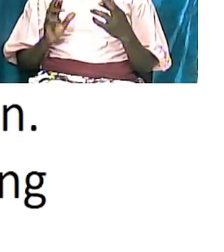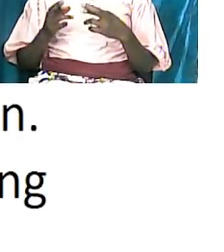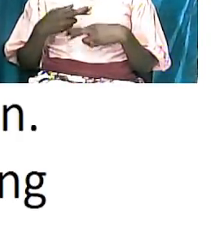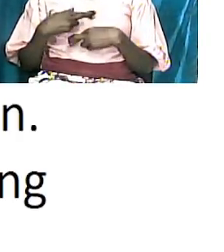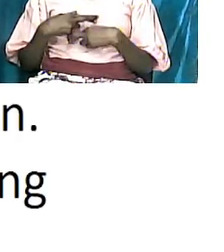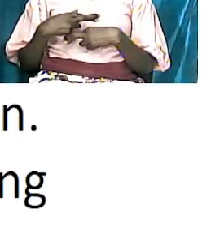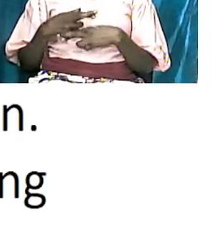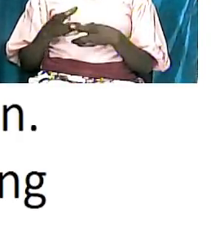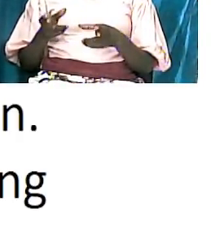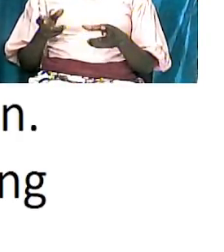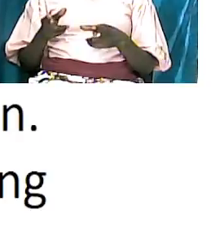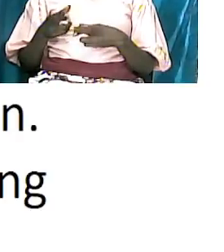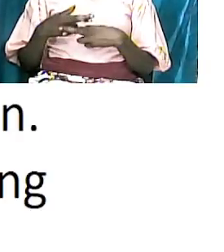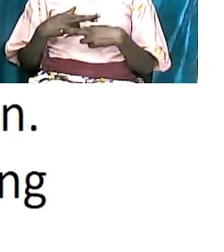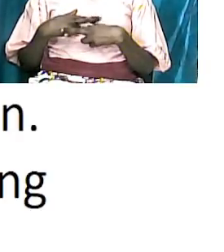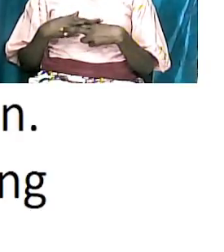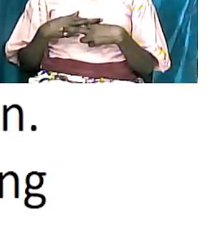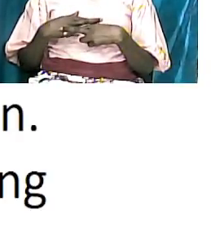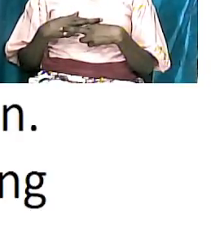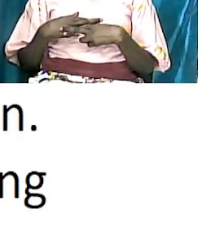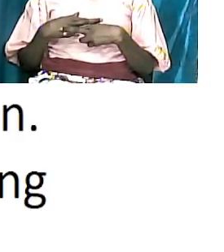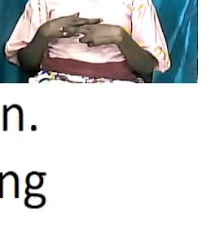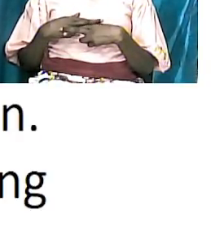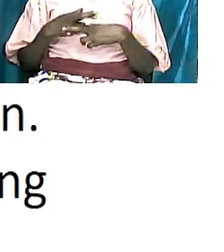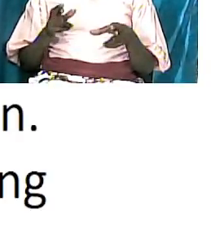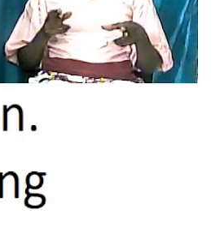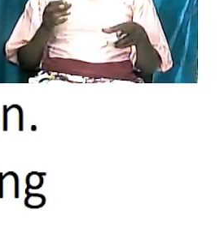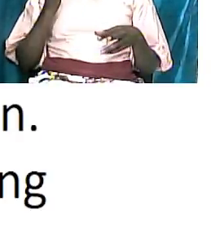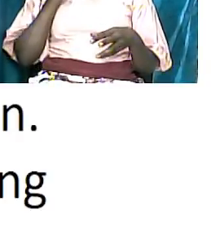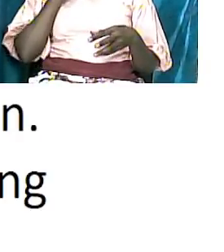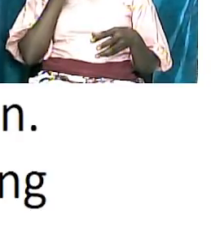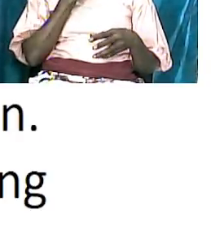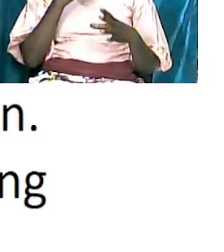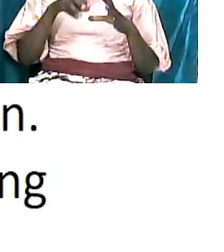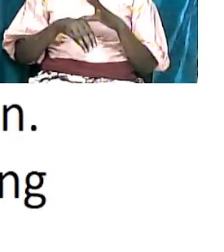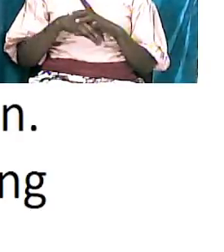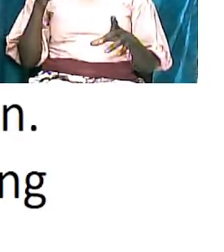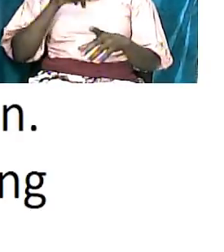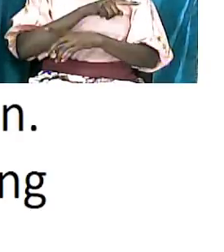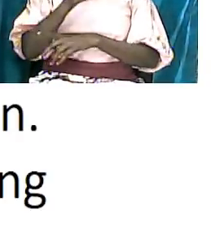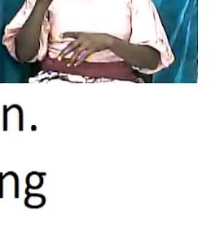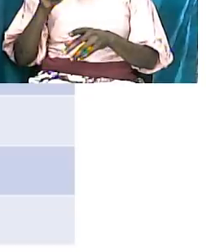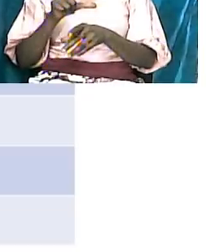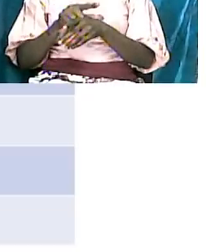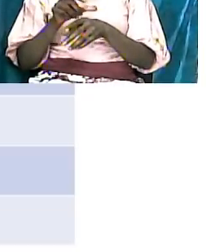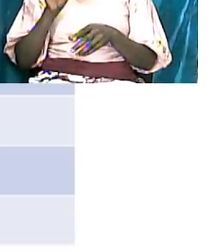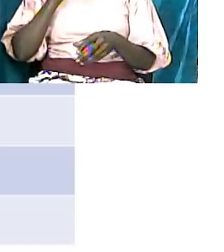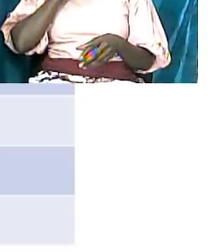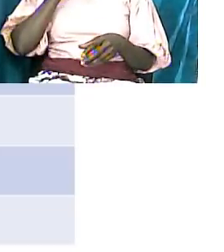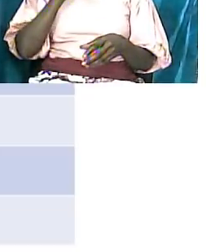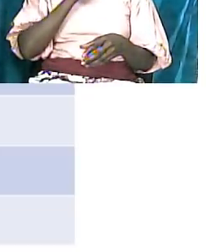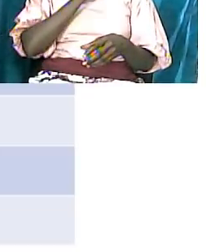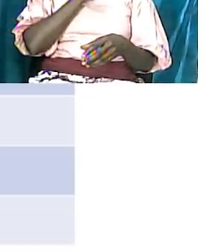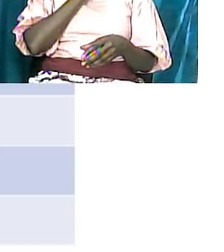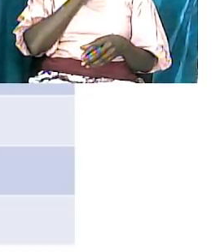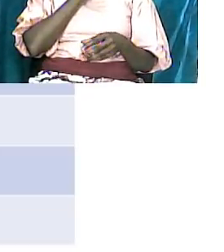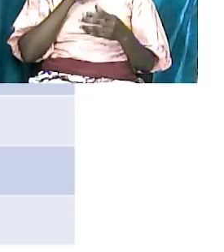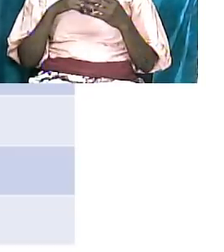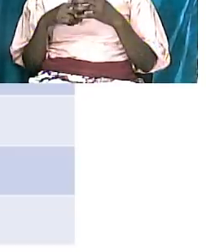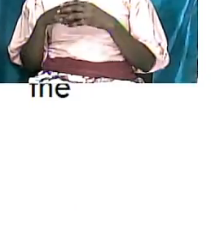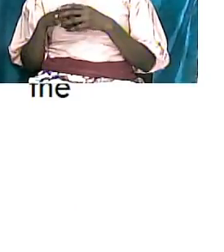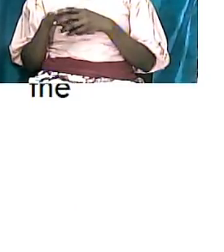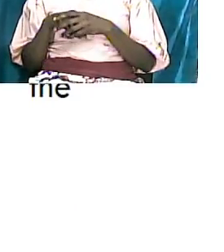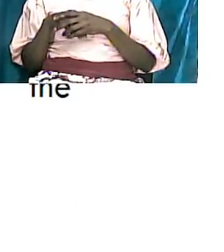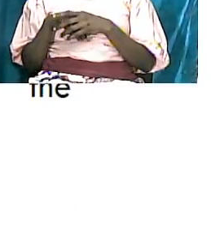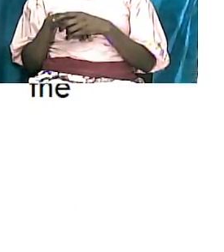redeemed Israel out of the land of Egypt. And that was very, very,